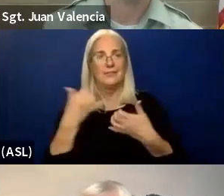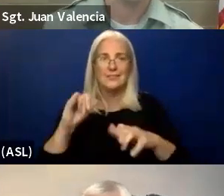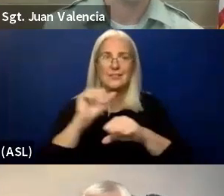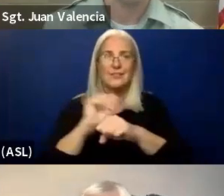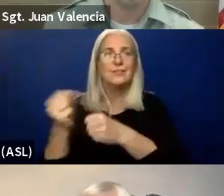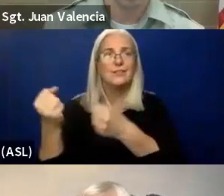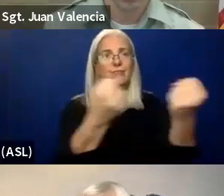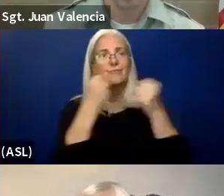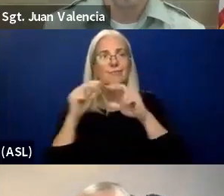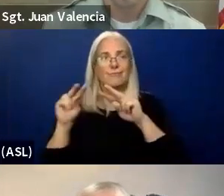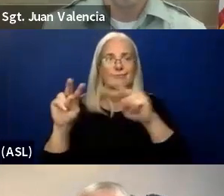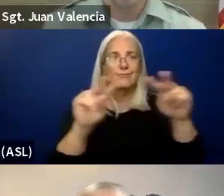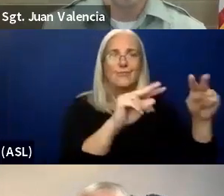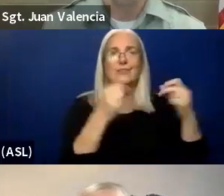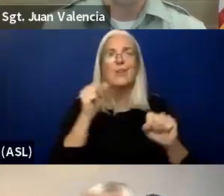an evacuation order.